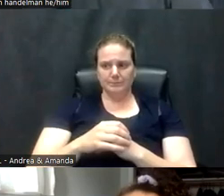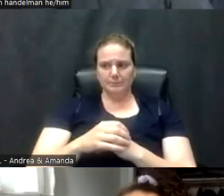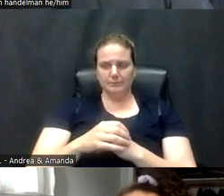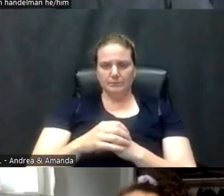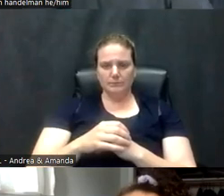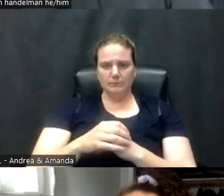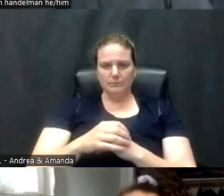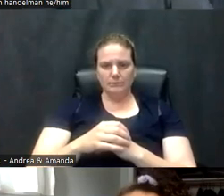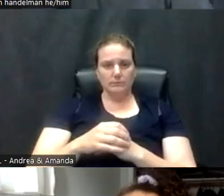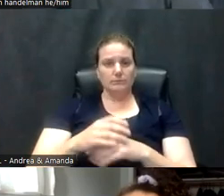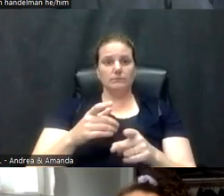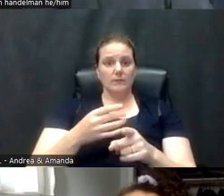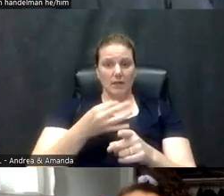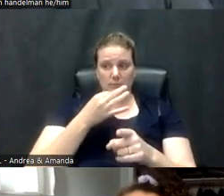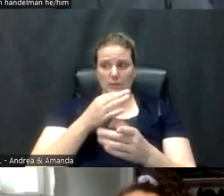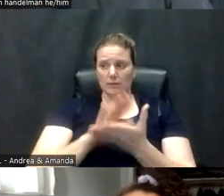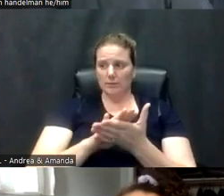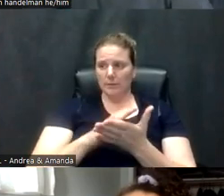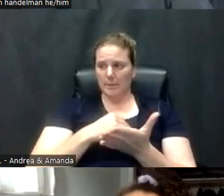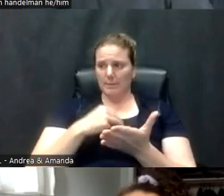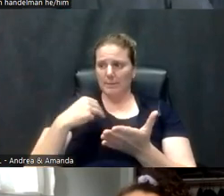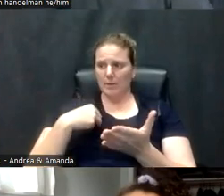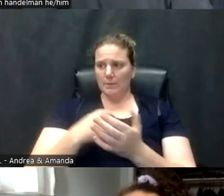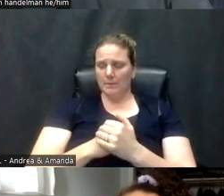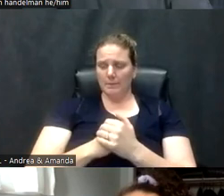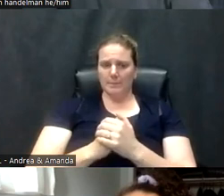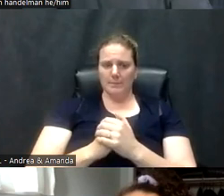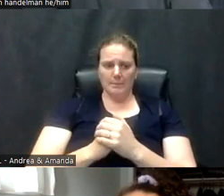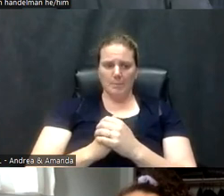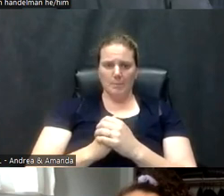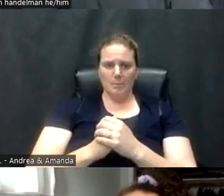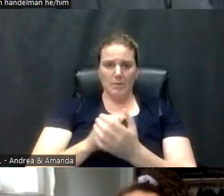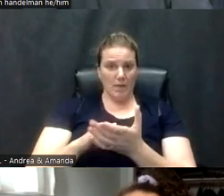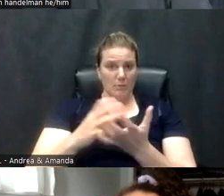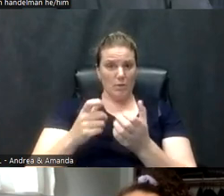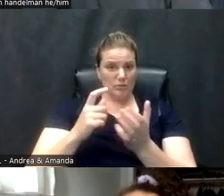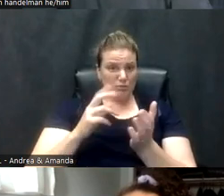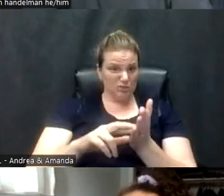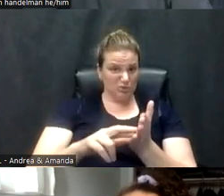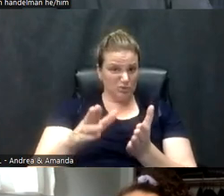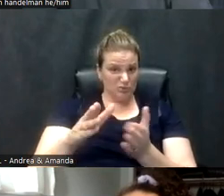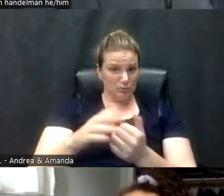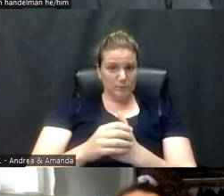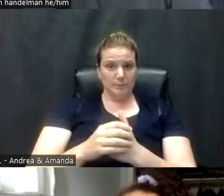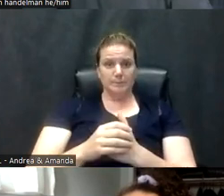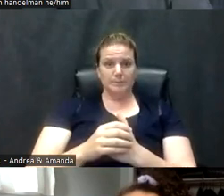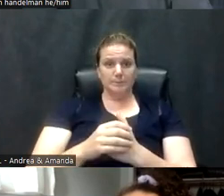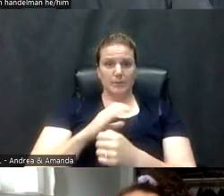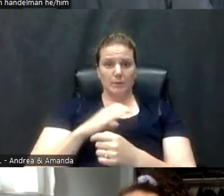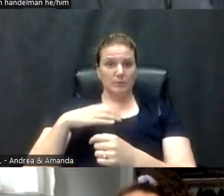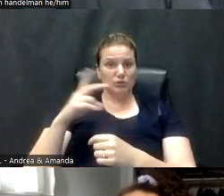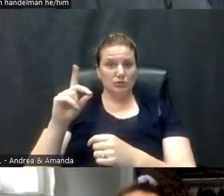organization, expert, or academics members that we want to research? Commissioner